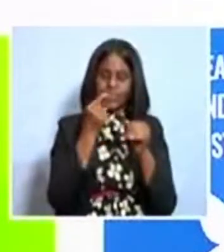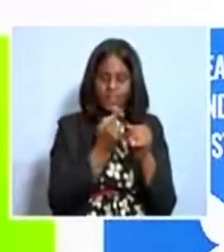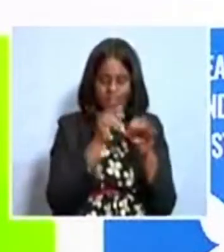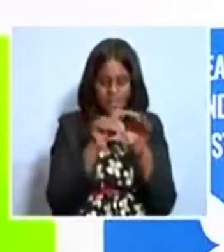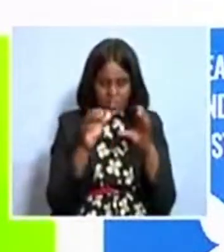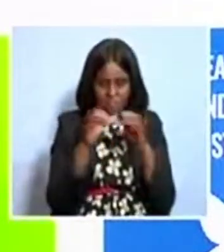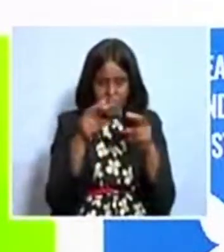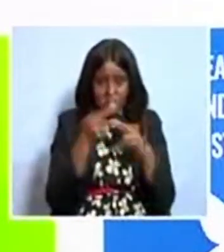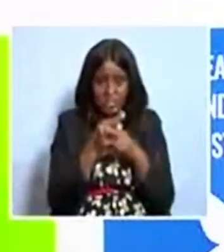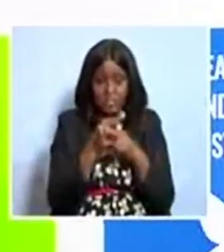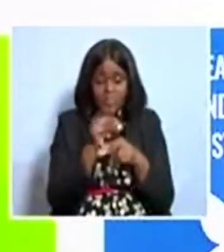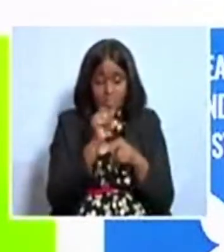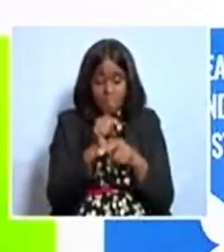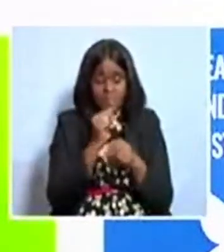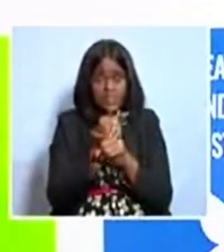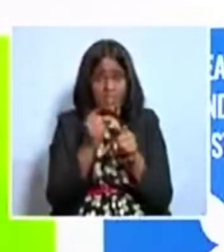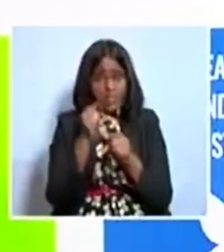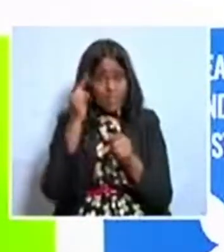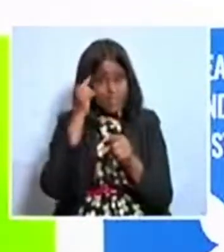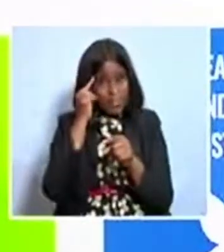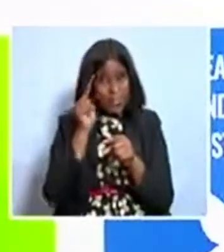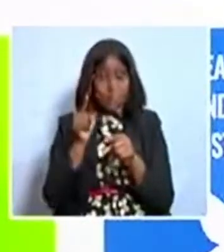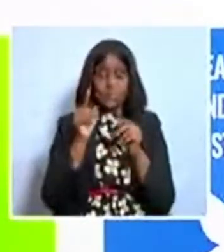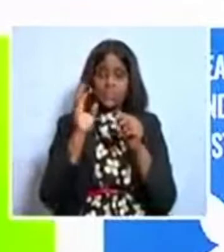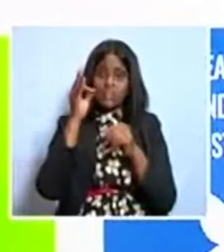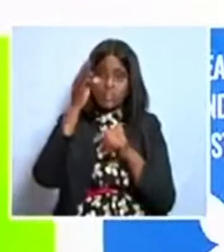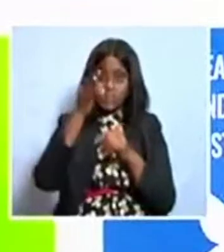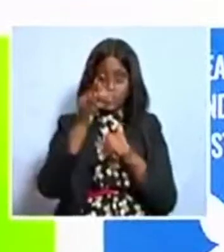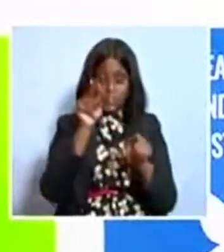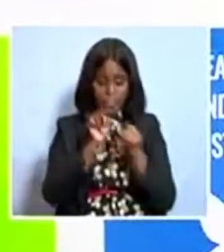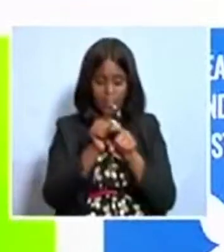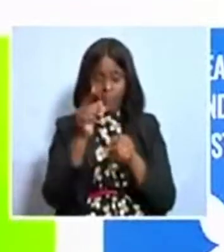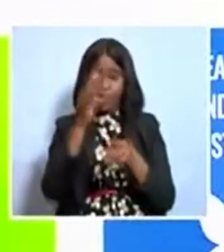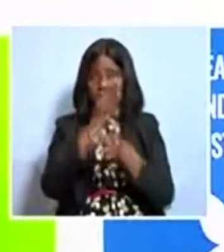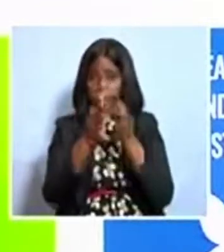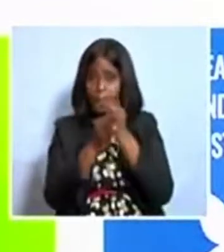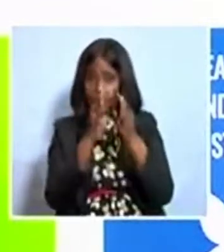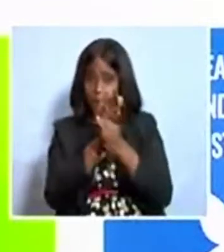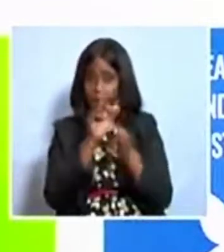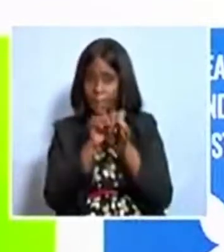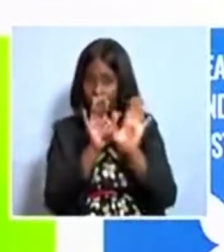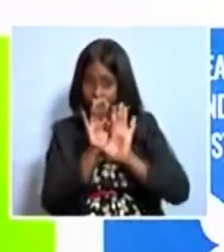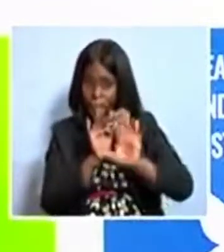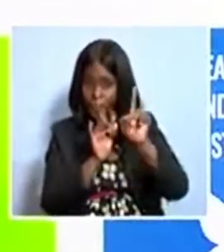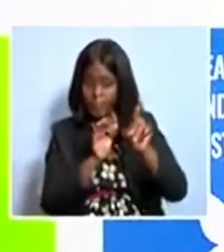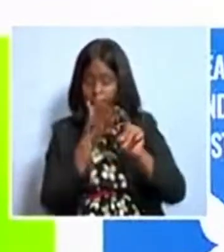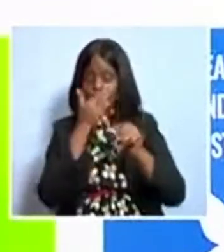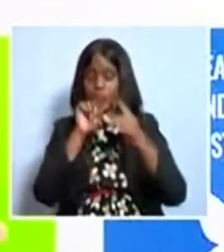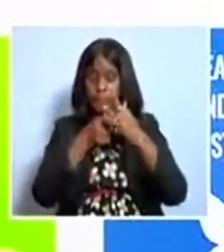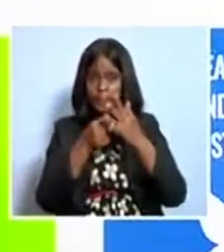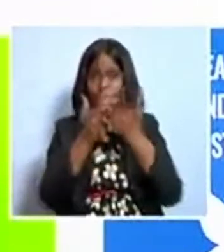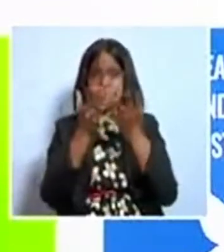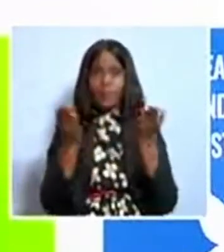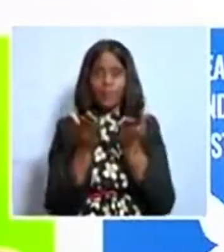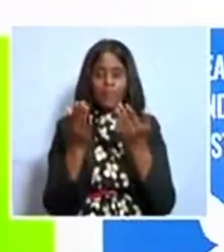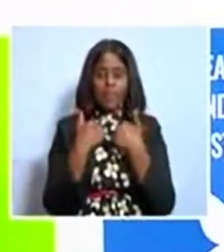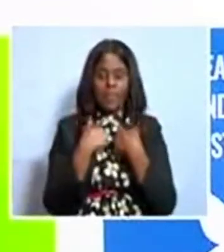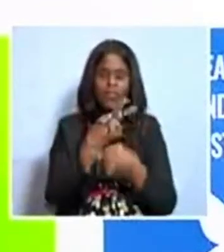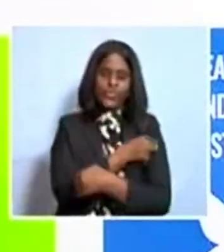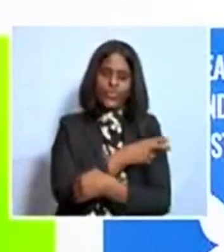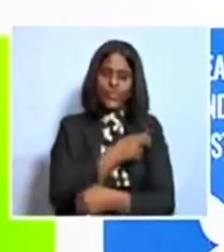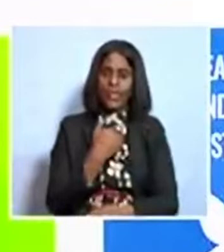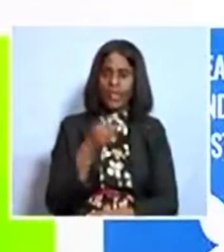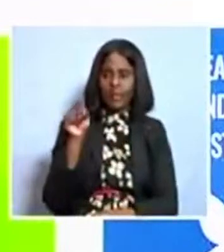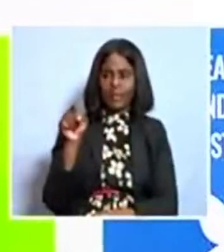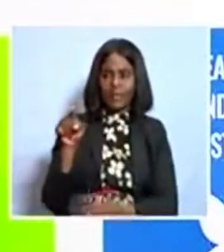So I think it's just thinking forward as we're putting this infrastructure in. And it's you have to start somewhere, right? Where there's no health post, start with a